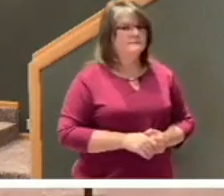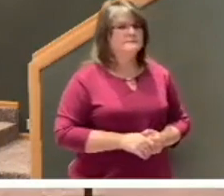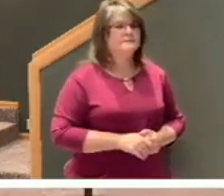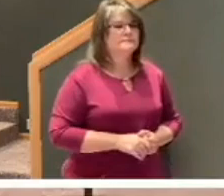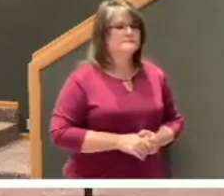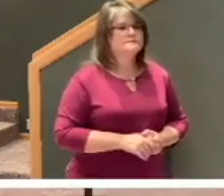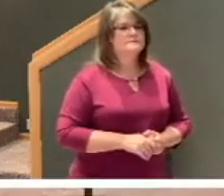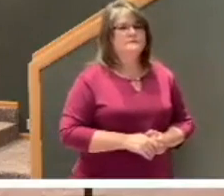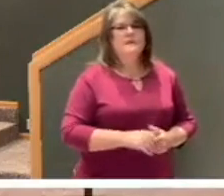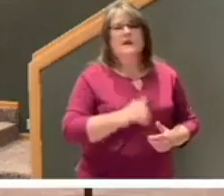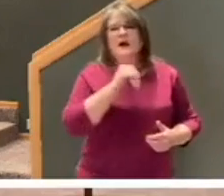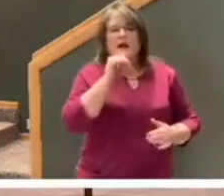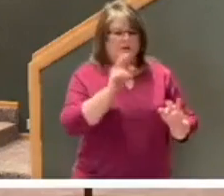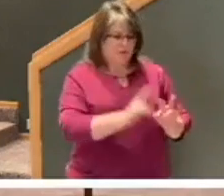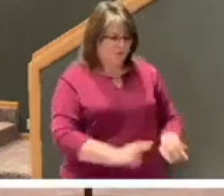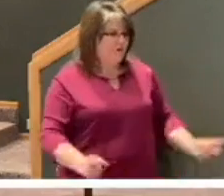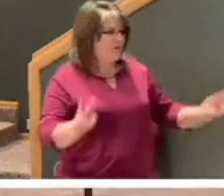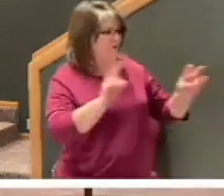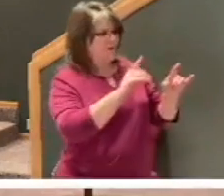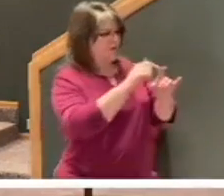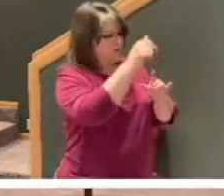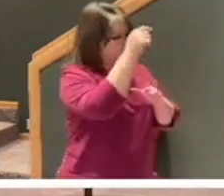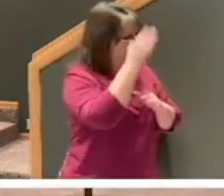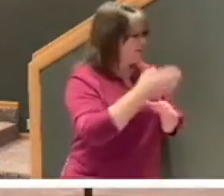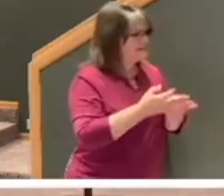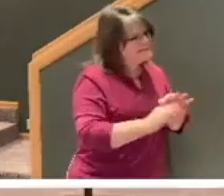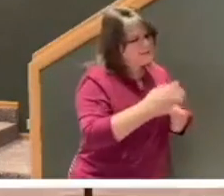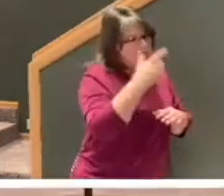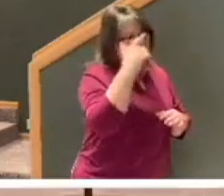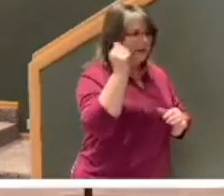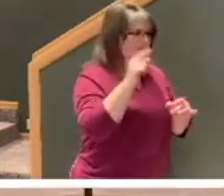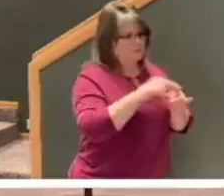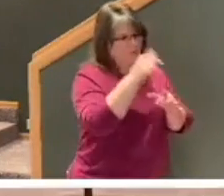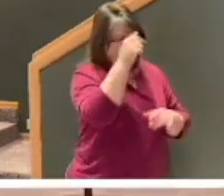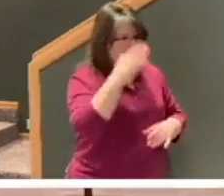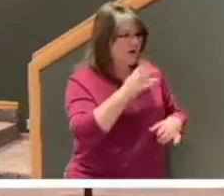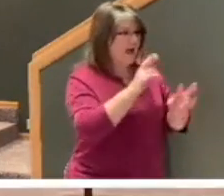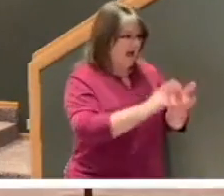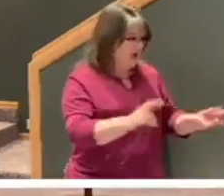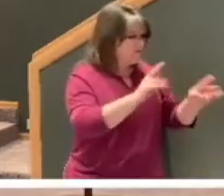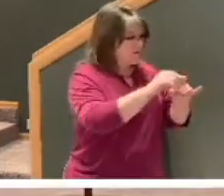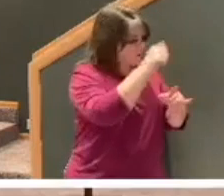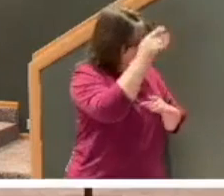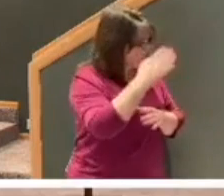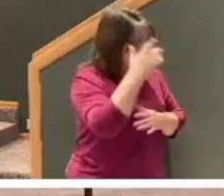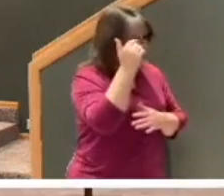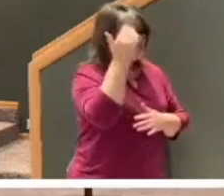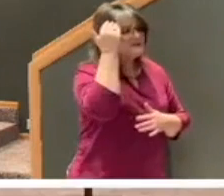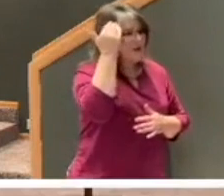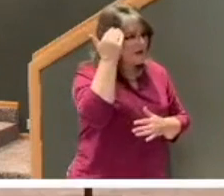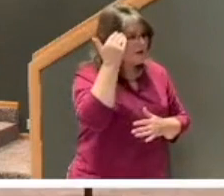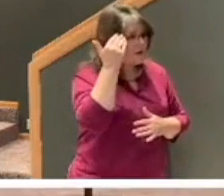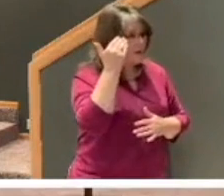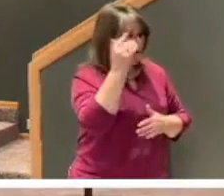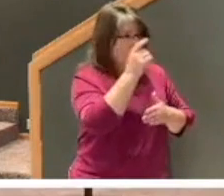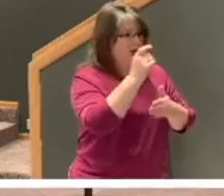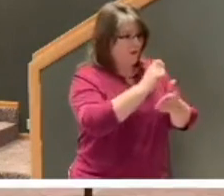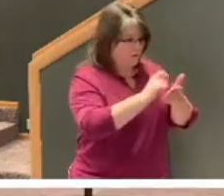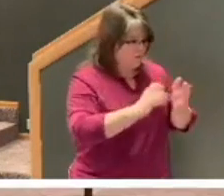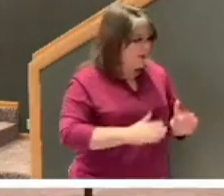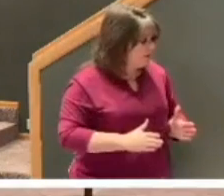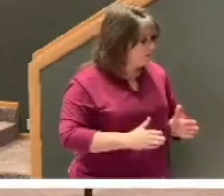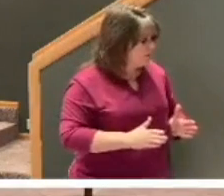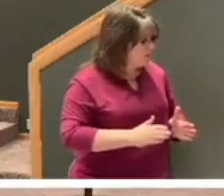You know, I don't value the Word of God simply because it's the Word of God. I value the Word of God because I know the author who wrote